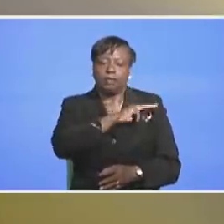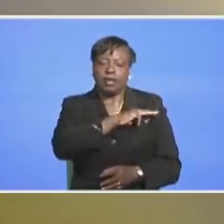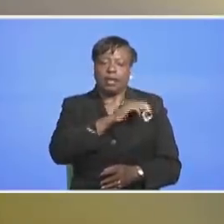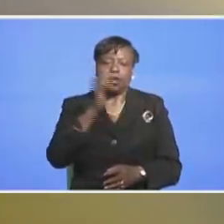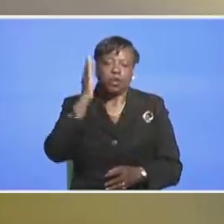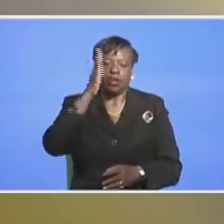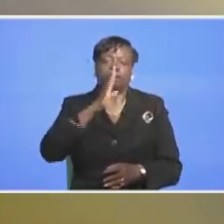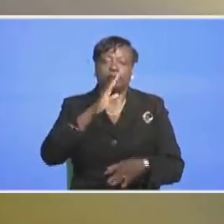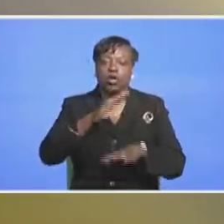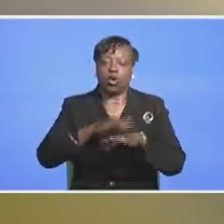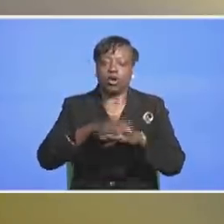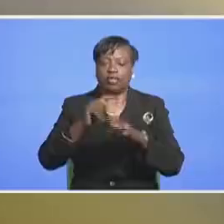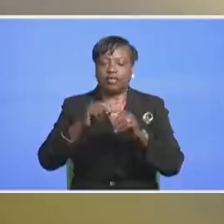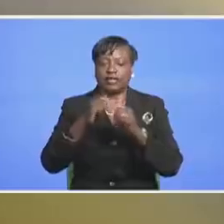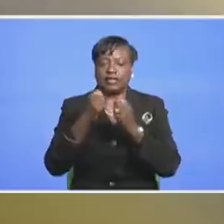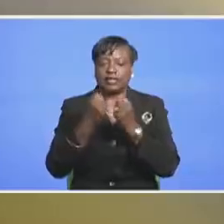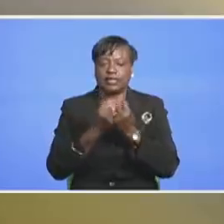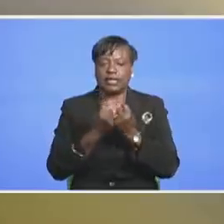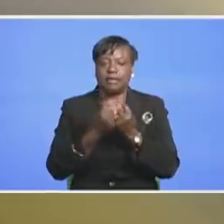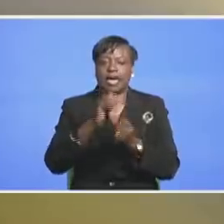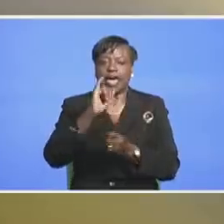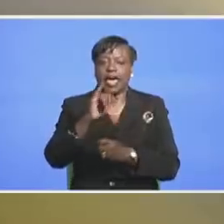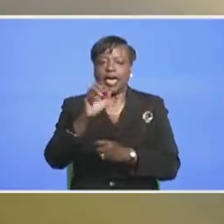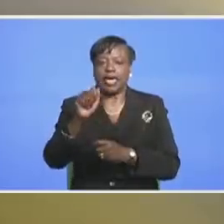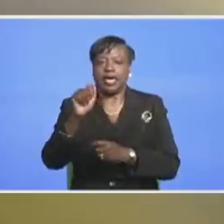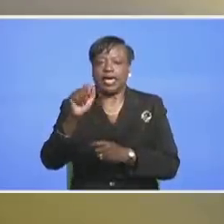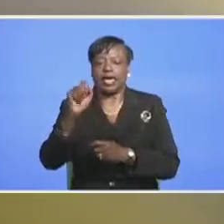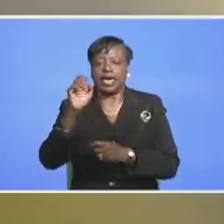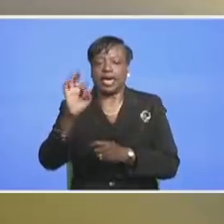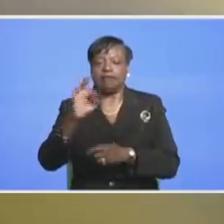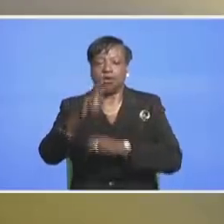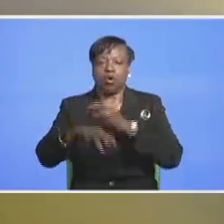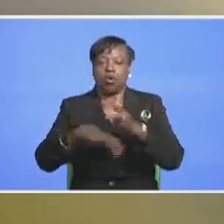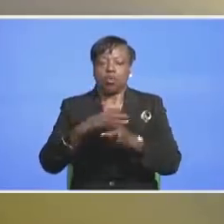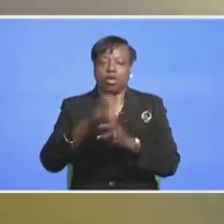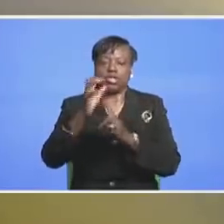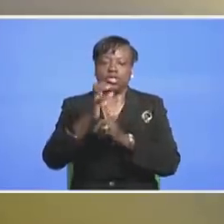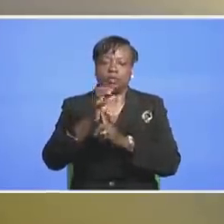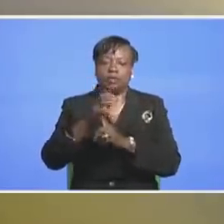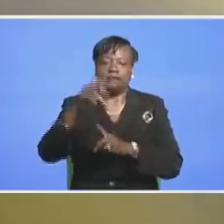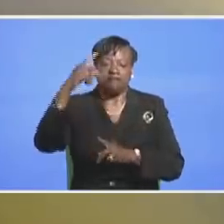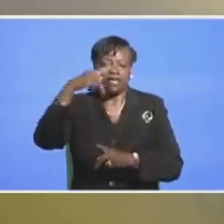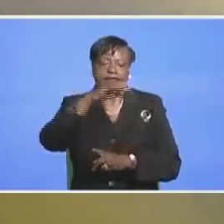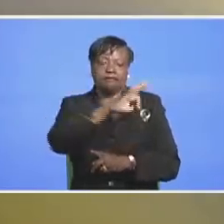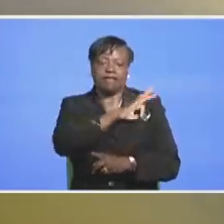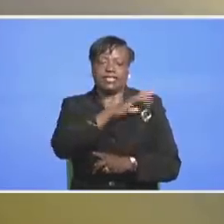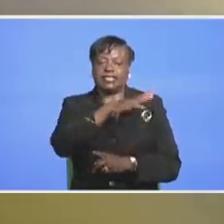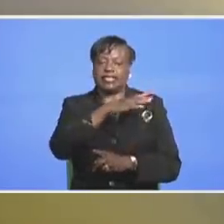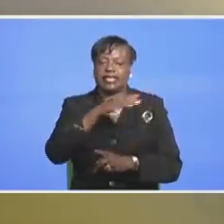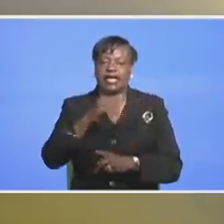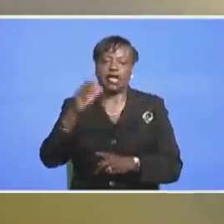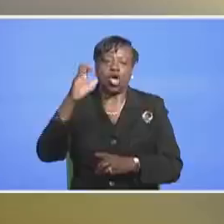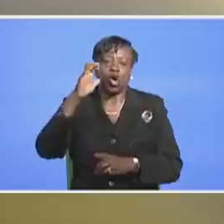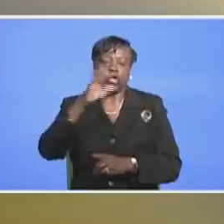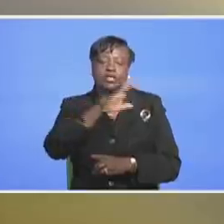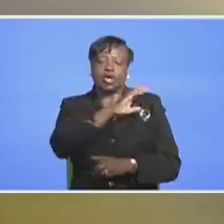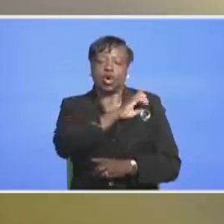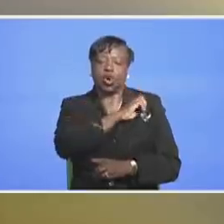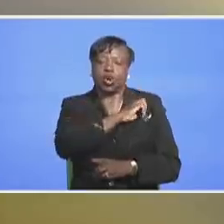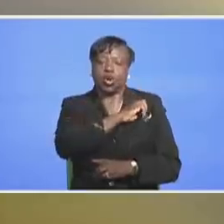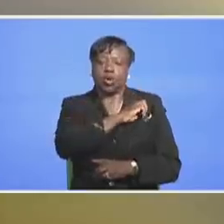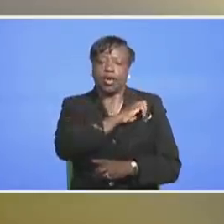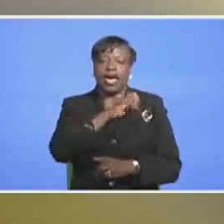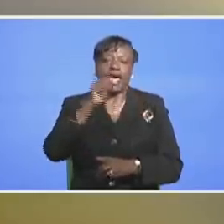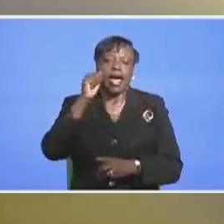of runners inclusive of IAAF World Champion Phyllis Francis and IAAF World Indoor Champion Courtney Okolo.